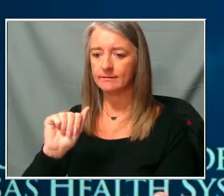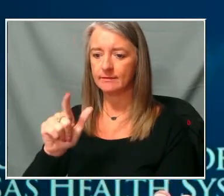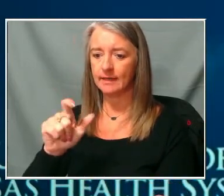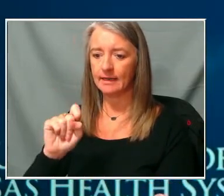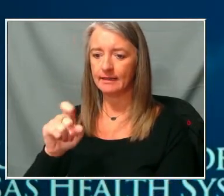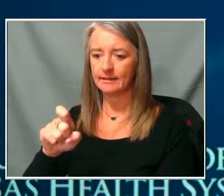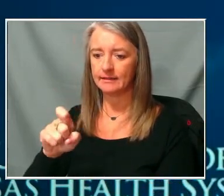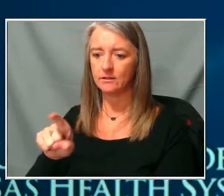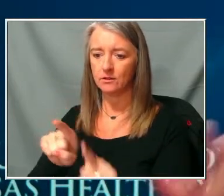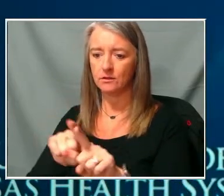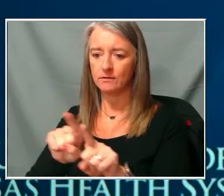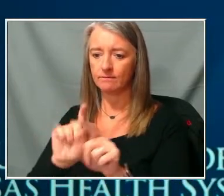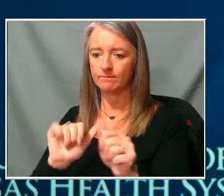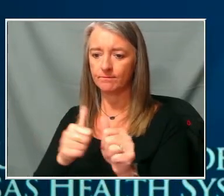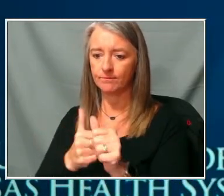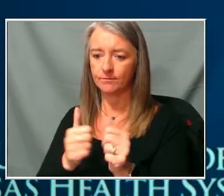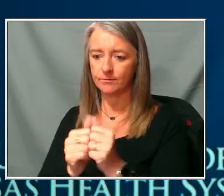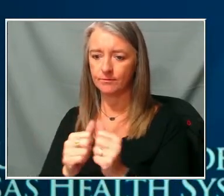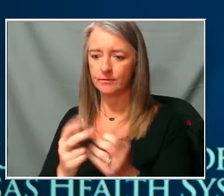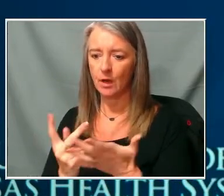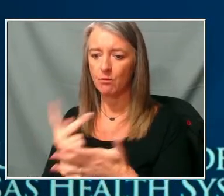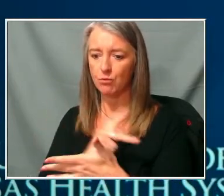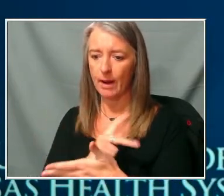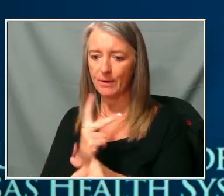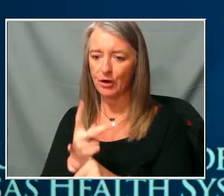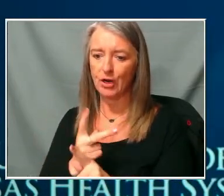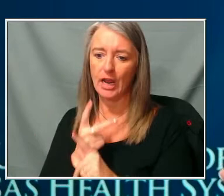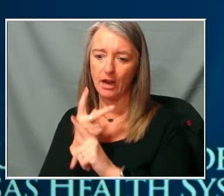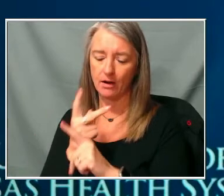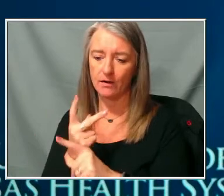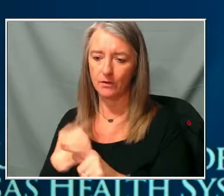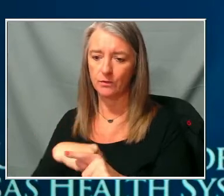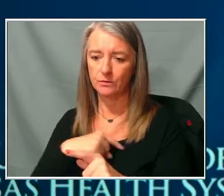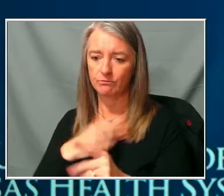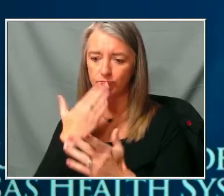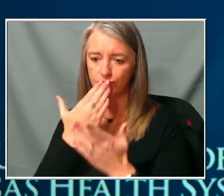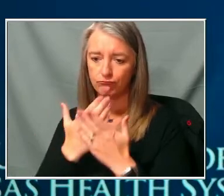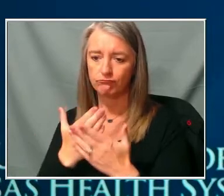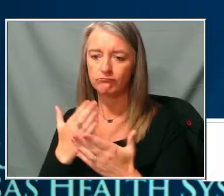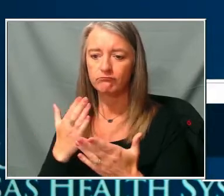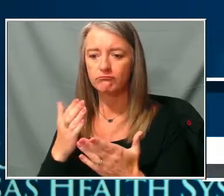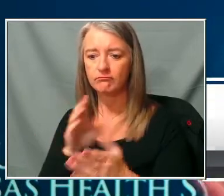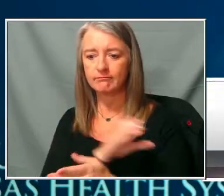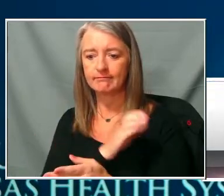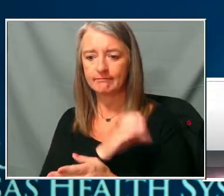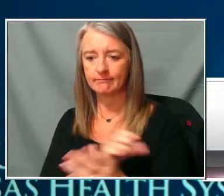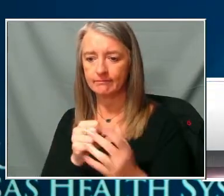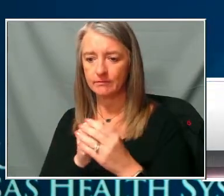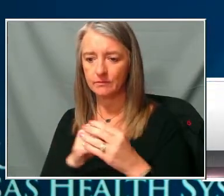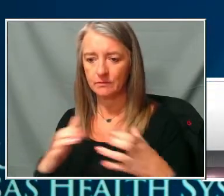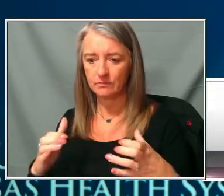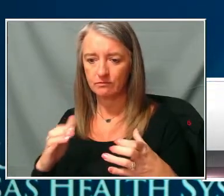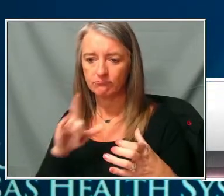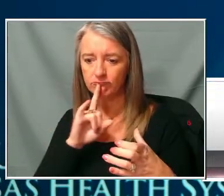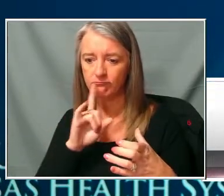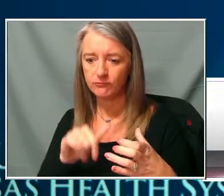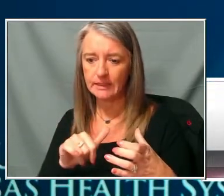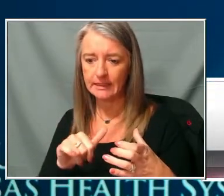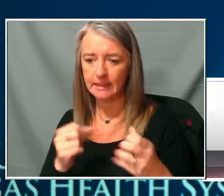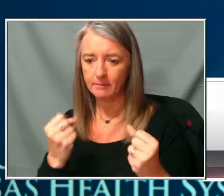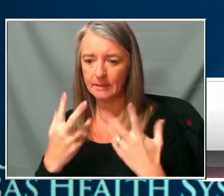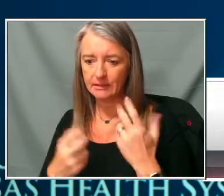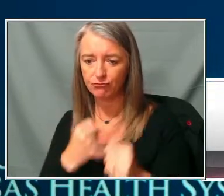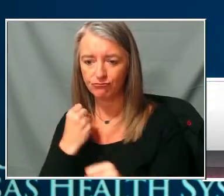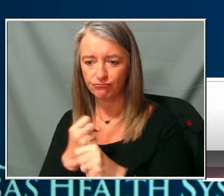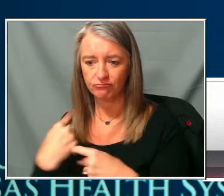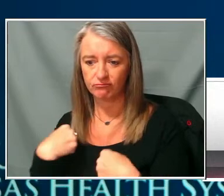also follow with me for his primary care. We have had the great gift of having the clinic grow quite exponentially over the years, and